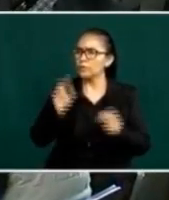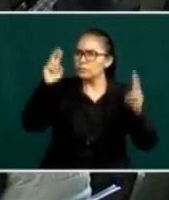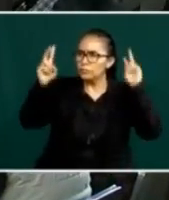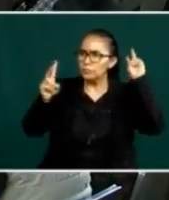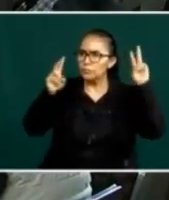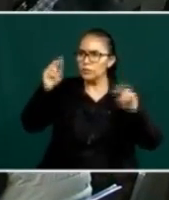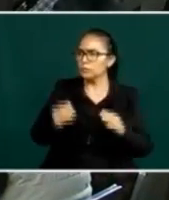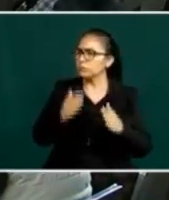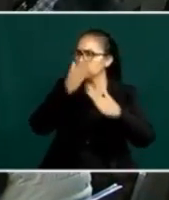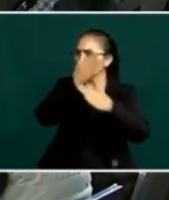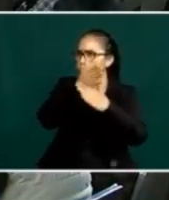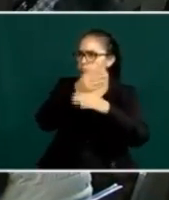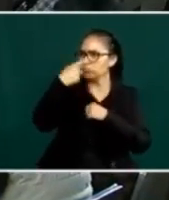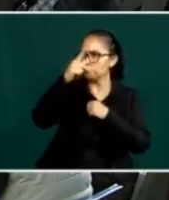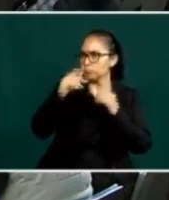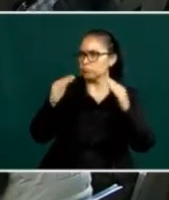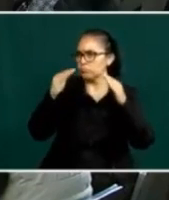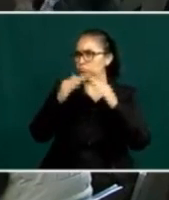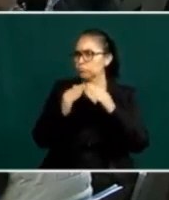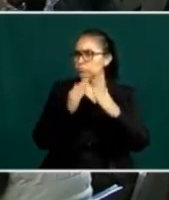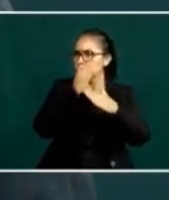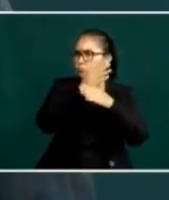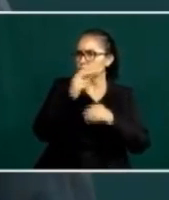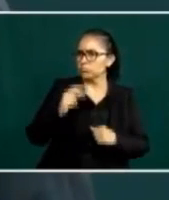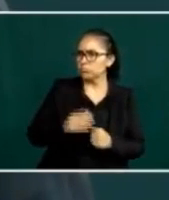He told him, visit me another day.